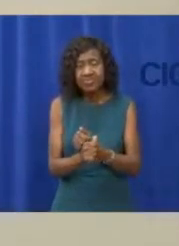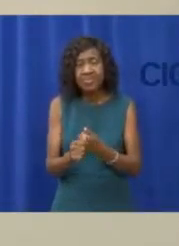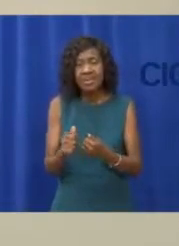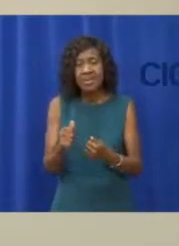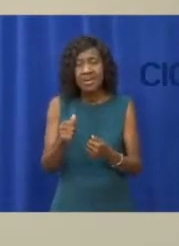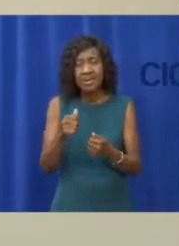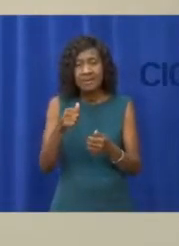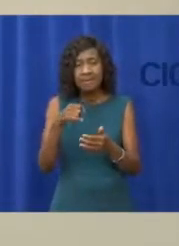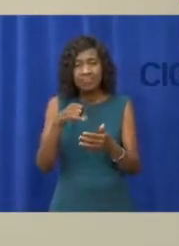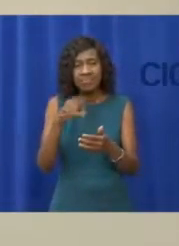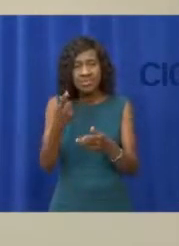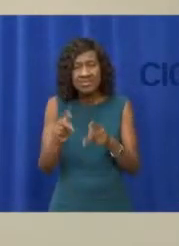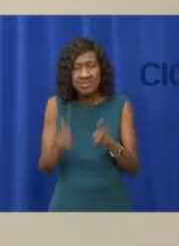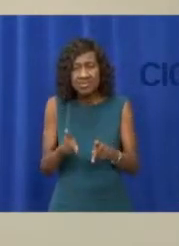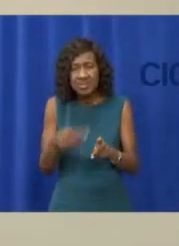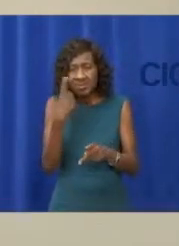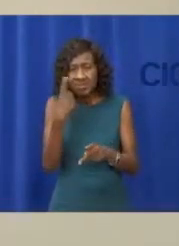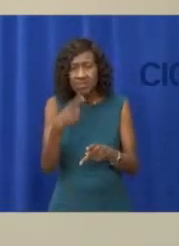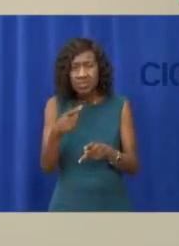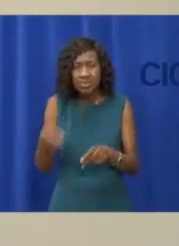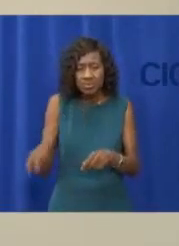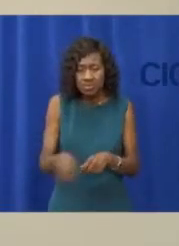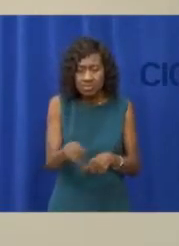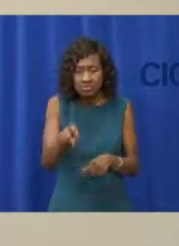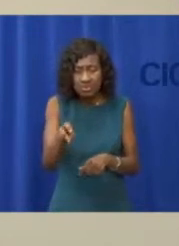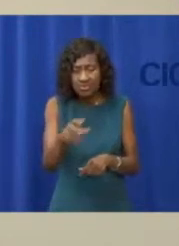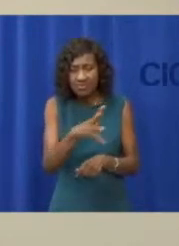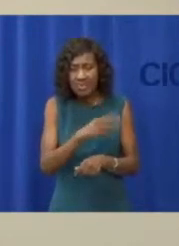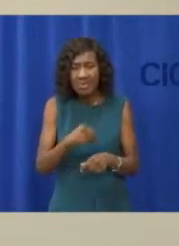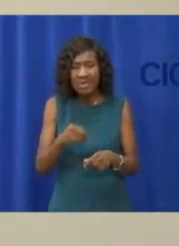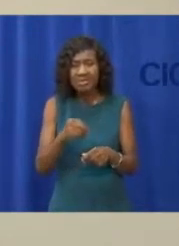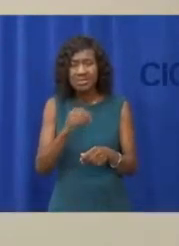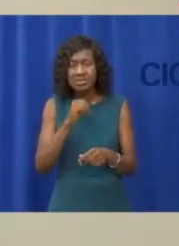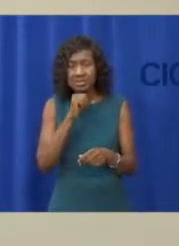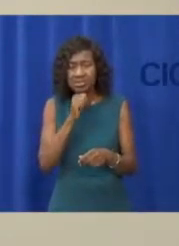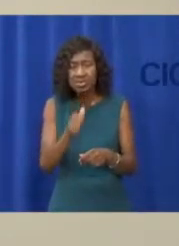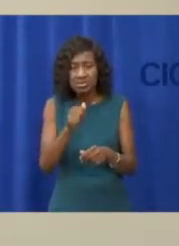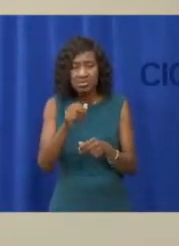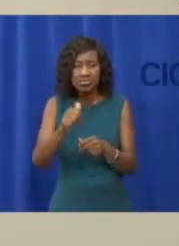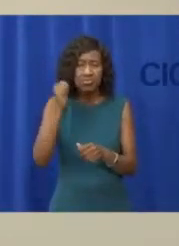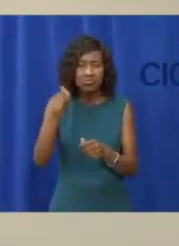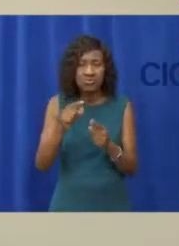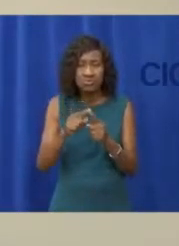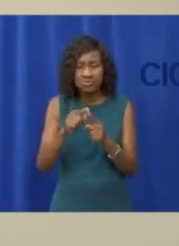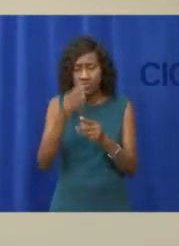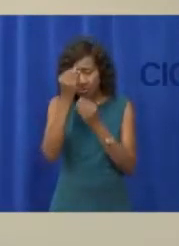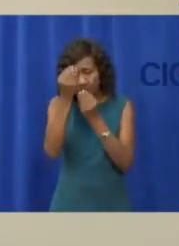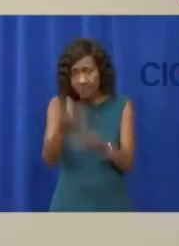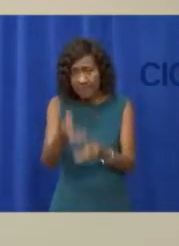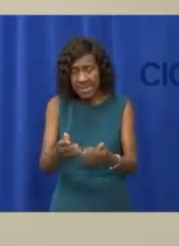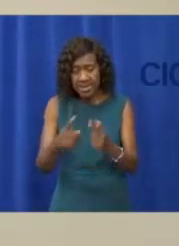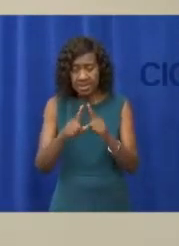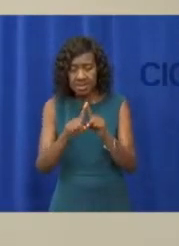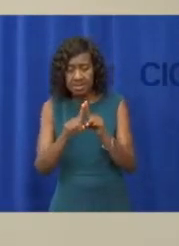social distancing and hanging together in groups.